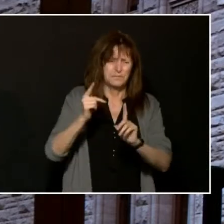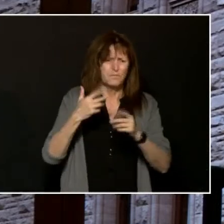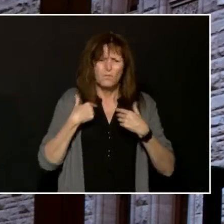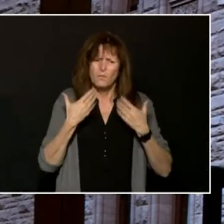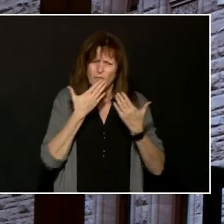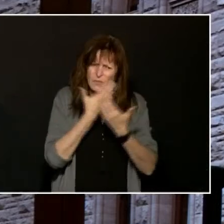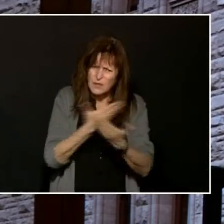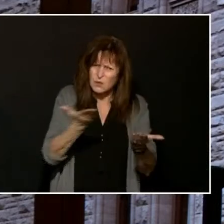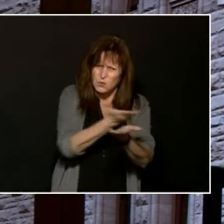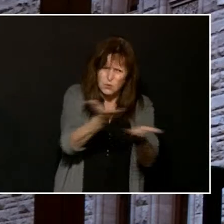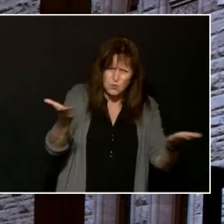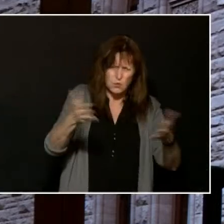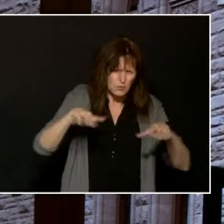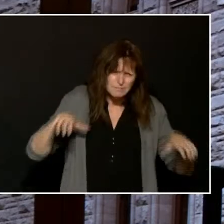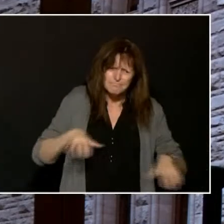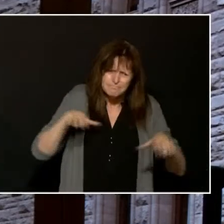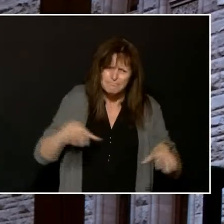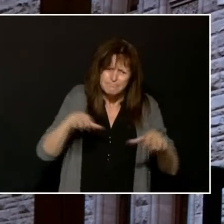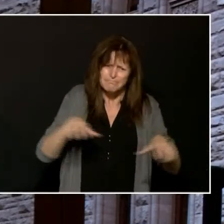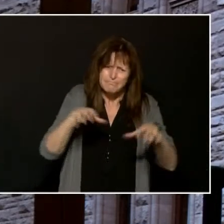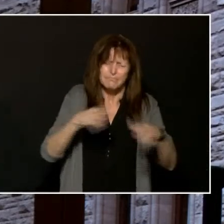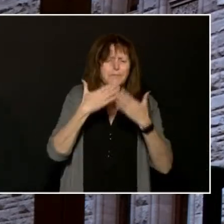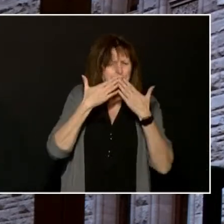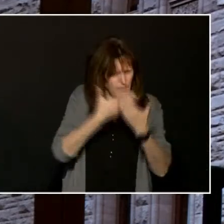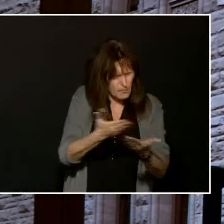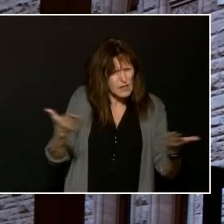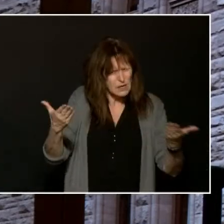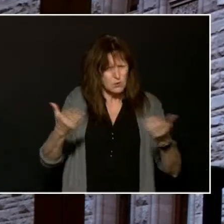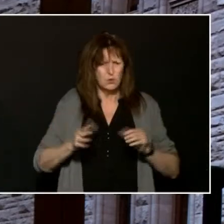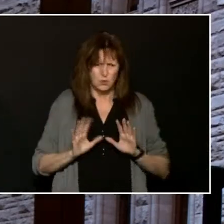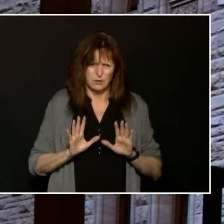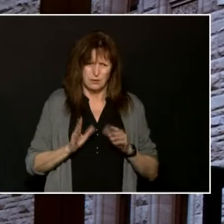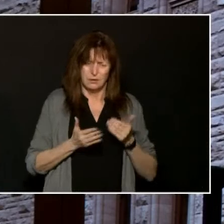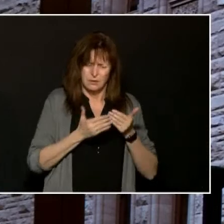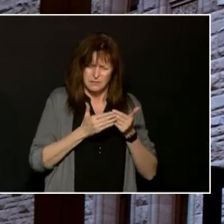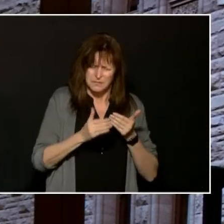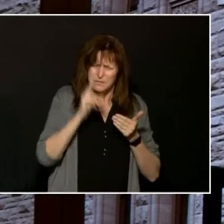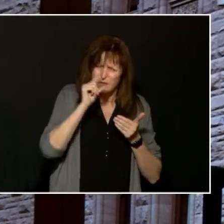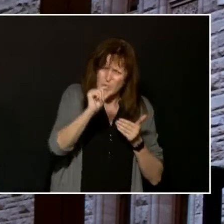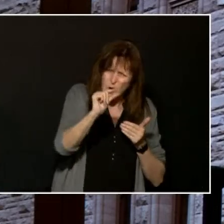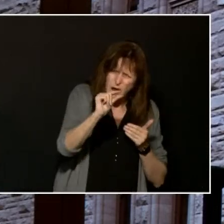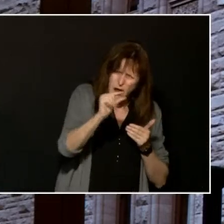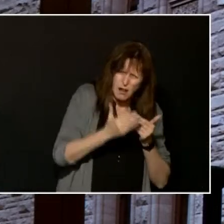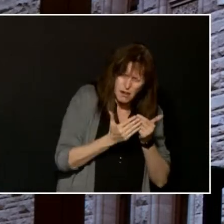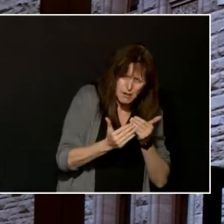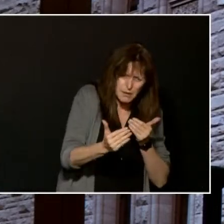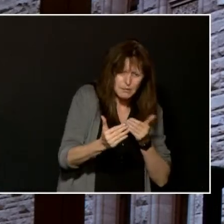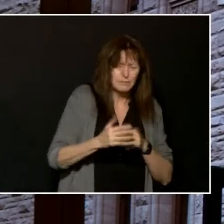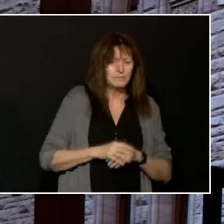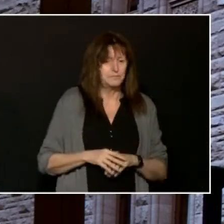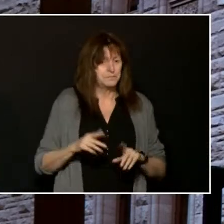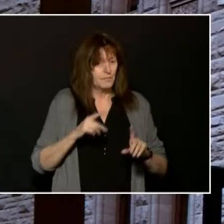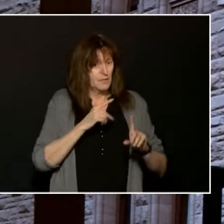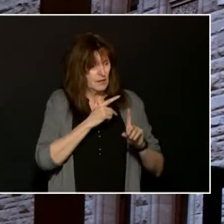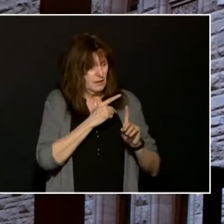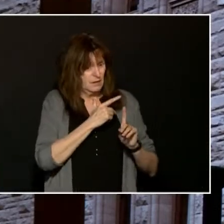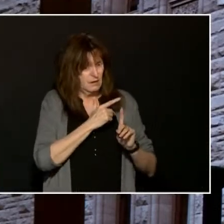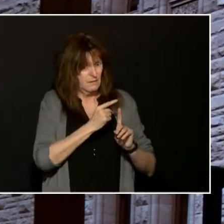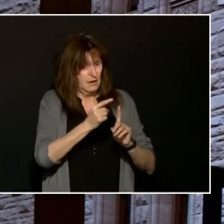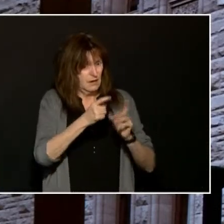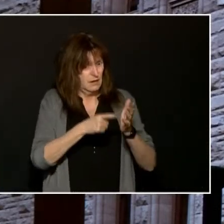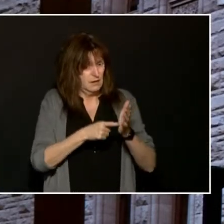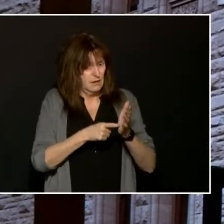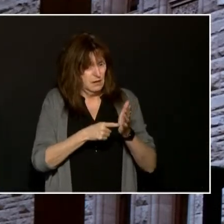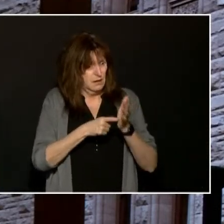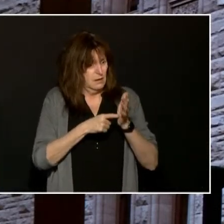doing and are doing and will be doing in this regard. The fact is there's much demand for the vaccine, and we're heartening to see this. So our number